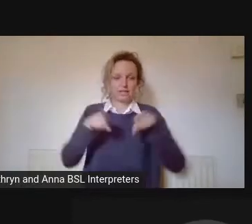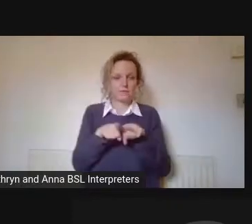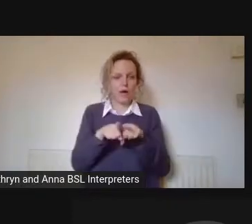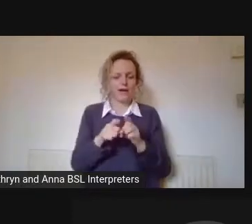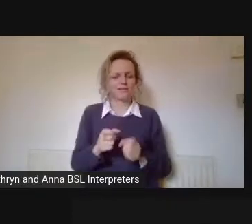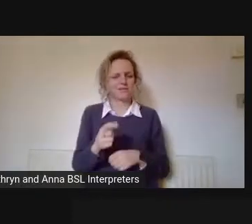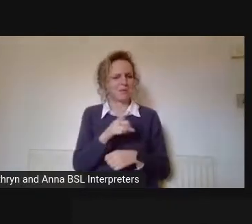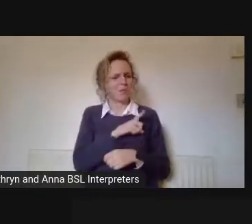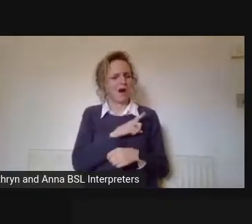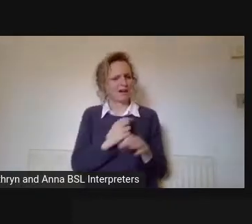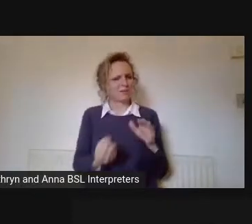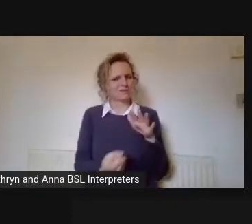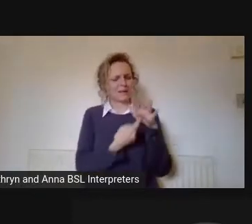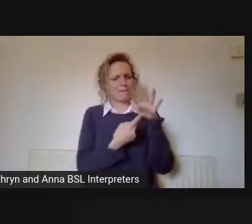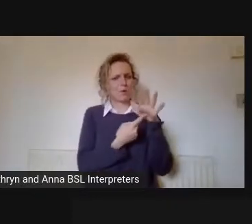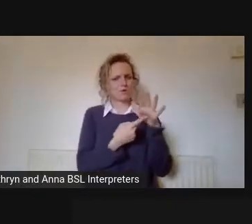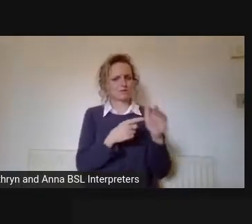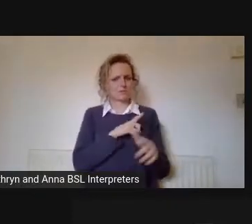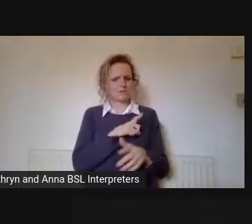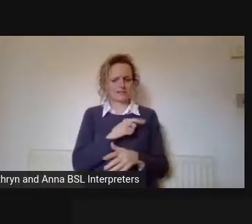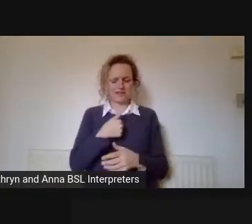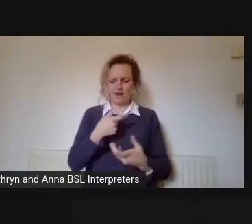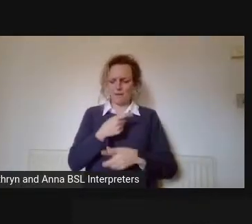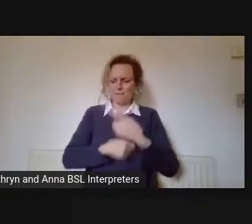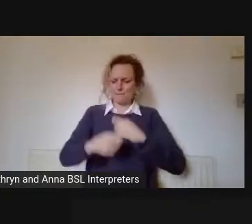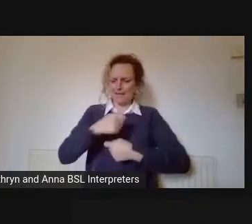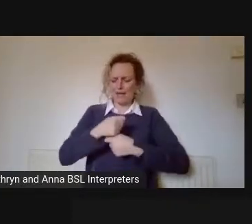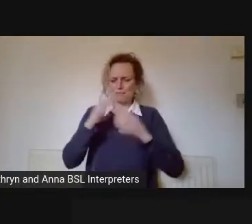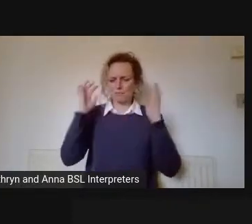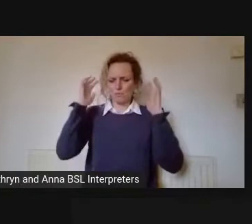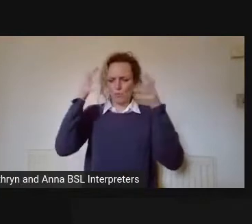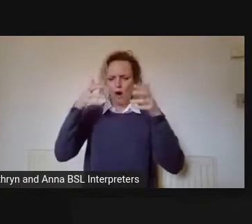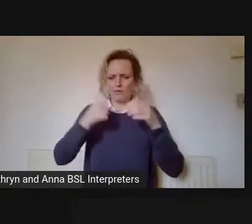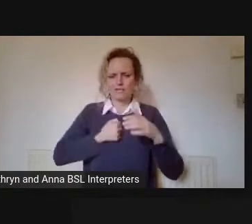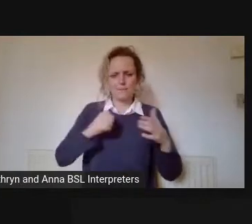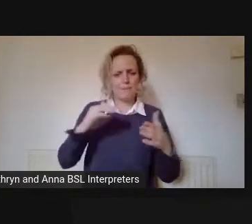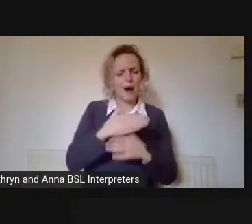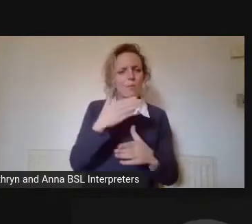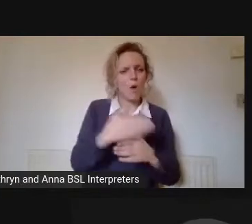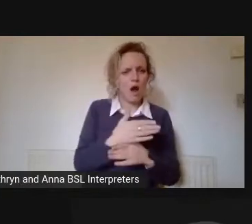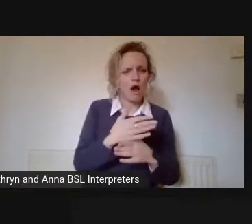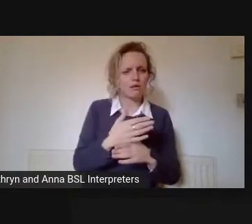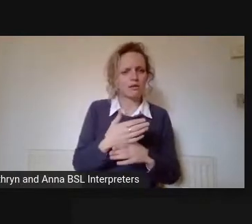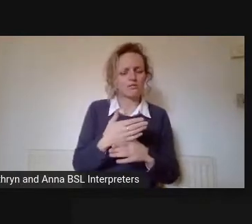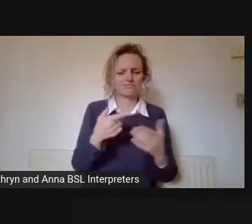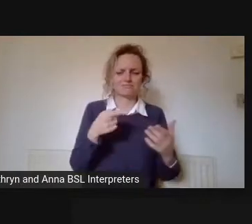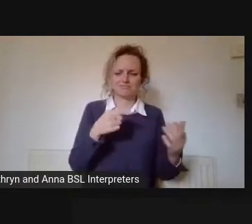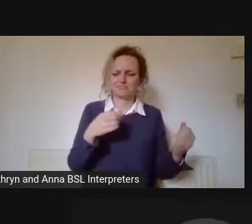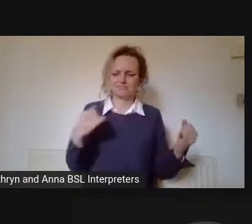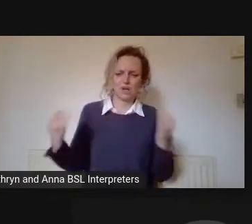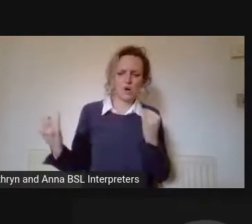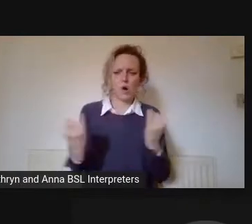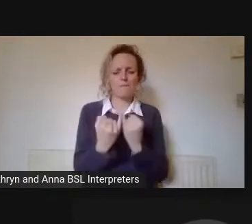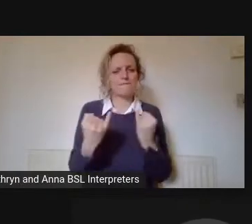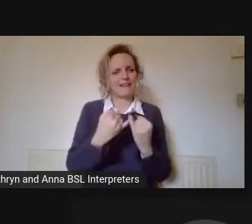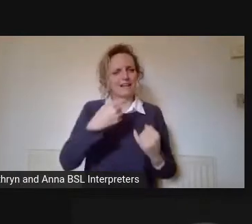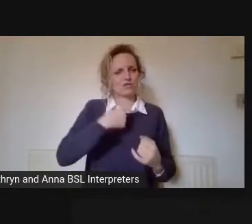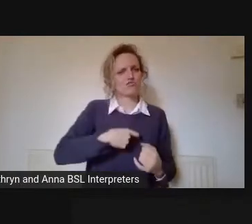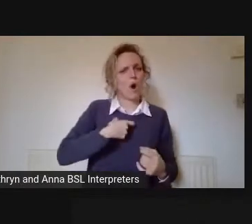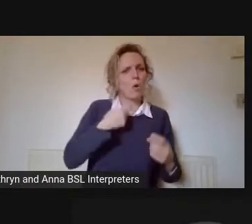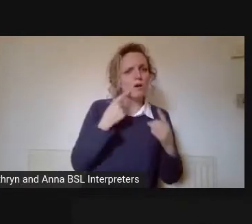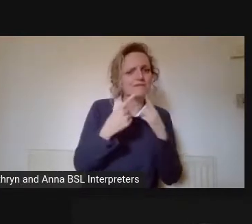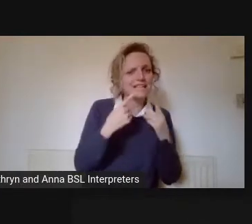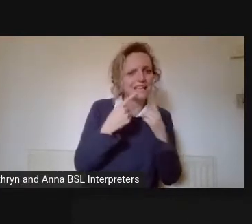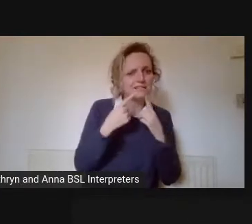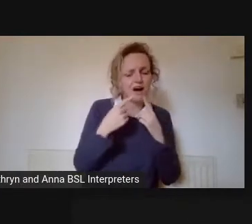very concerned in my work about the role of data in conflict and war, and how these kinds of